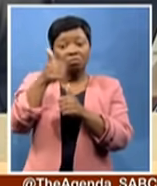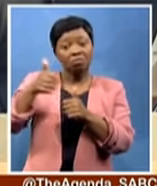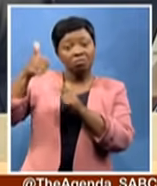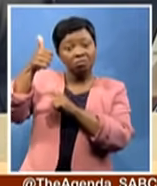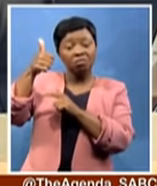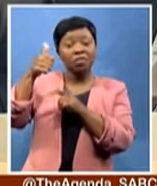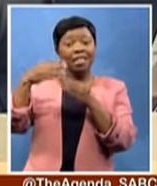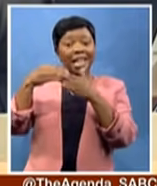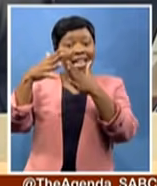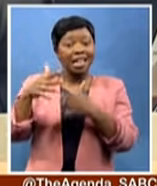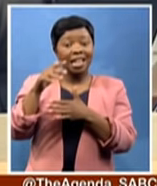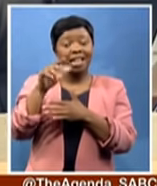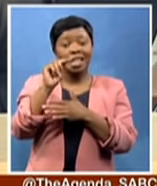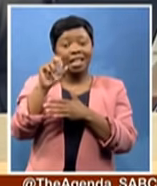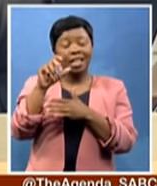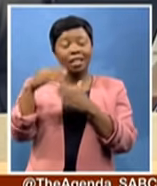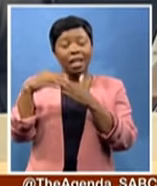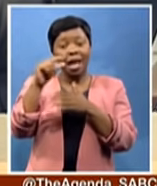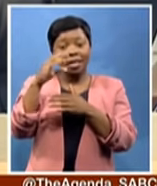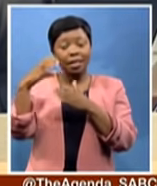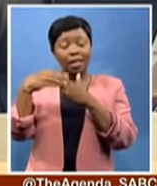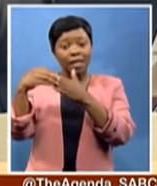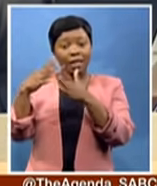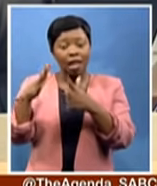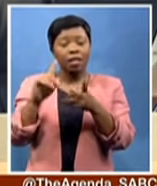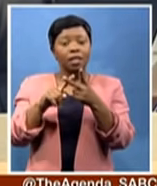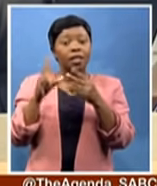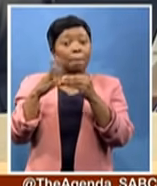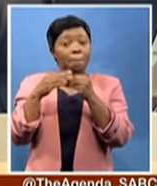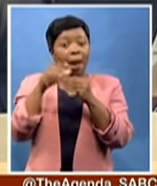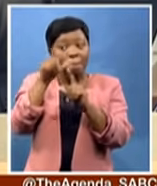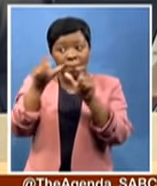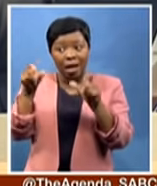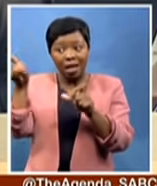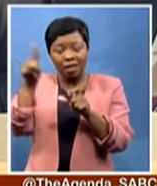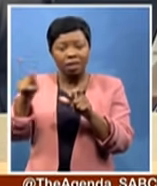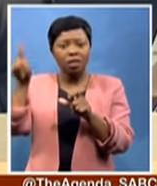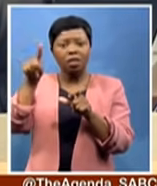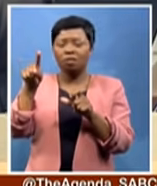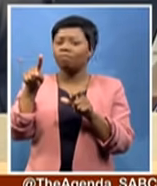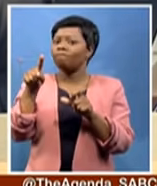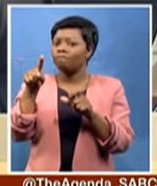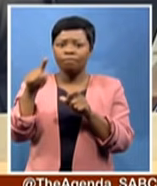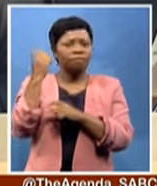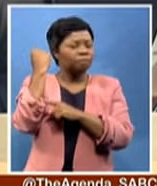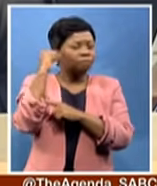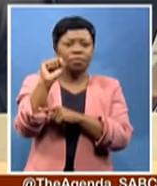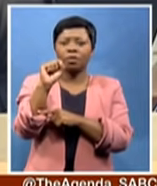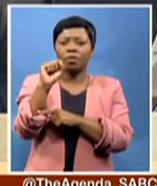ANC members are vehemently opposed to corruption in all its manifestations.